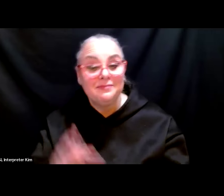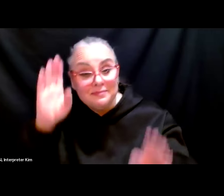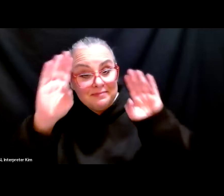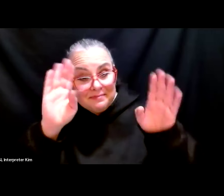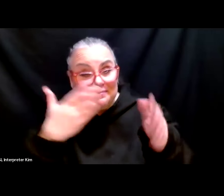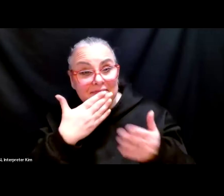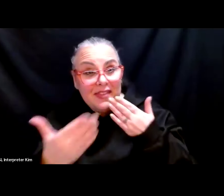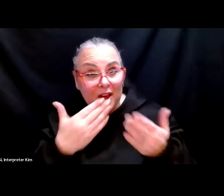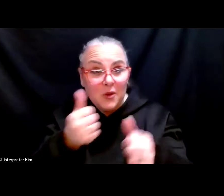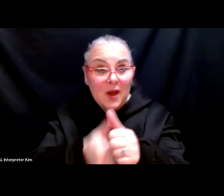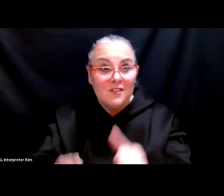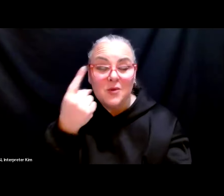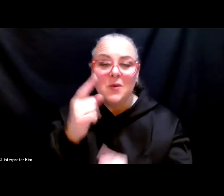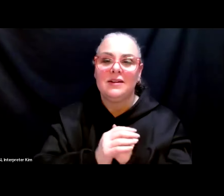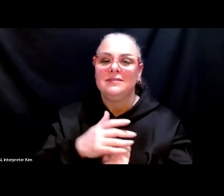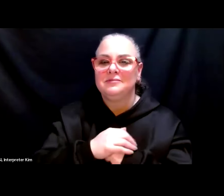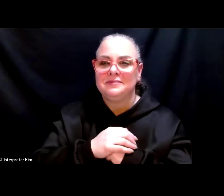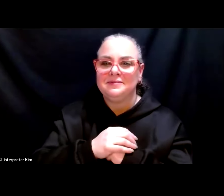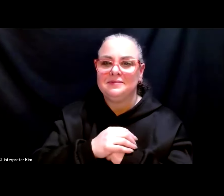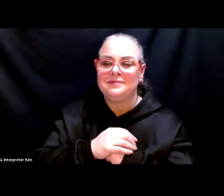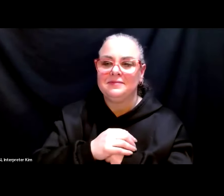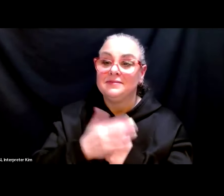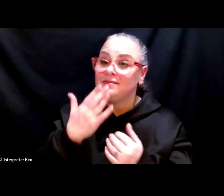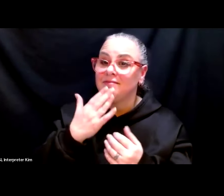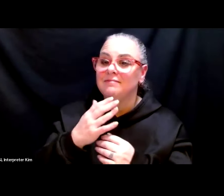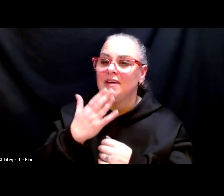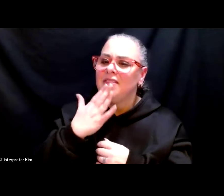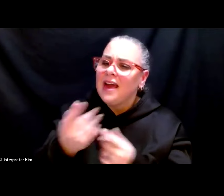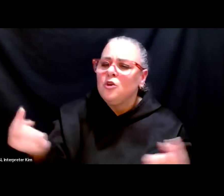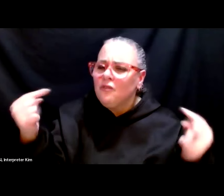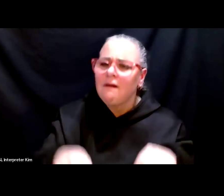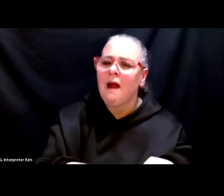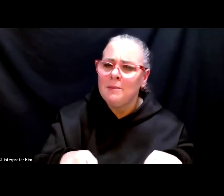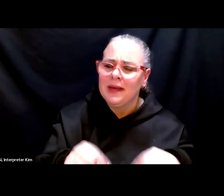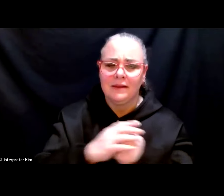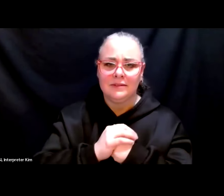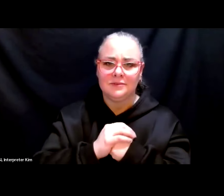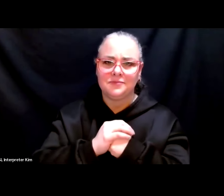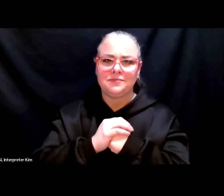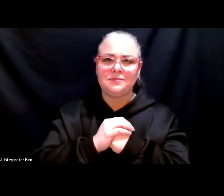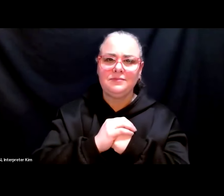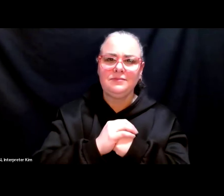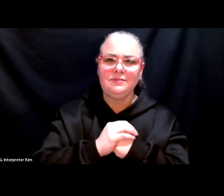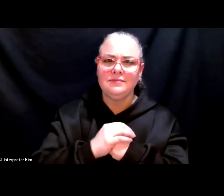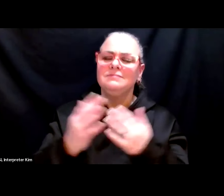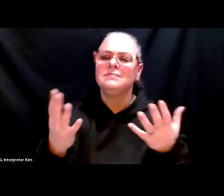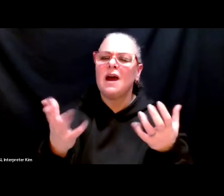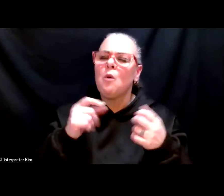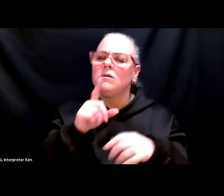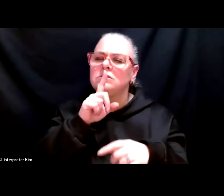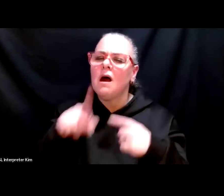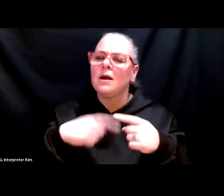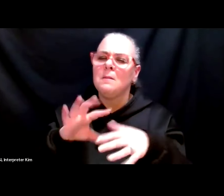really appreciate that introduction, and thank you everyone for being here. I just want to set the context for